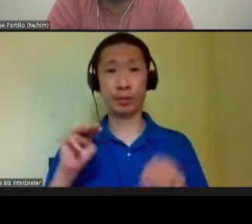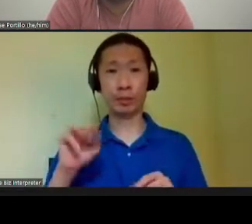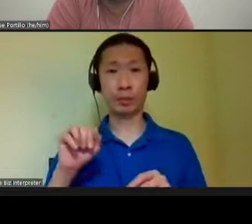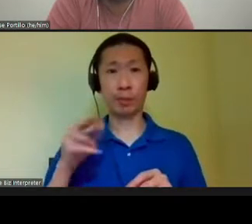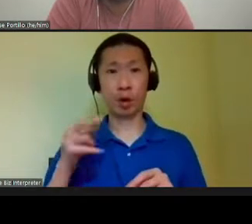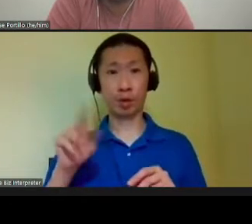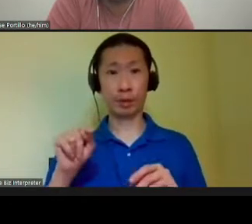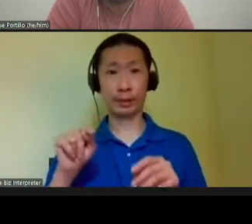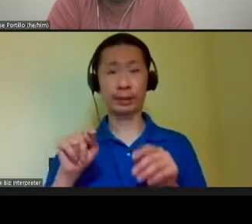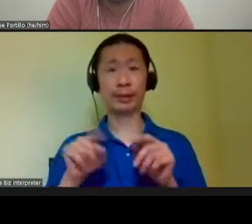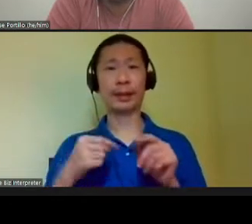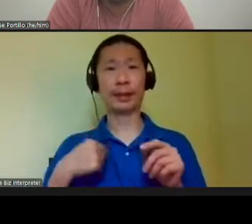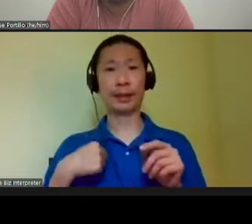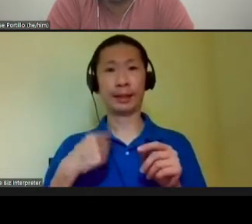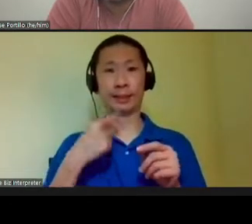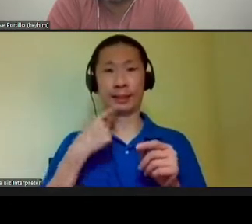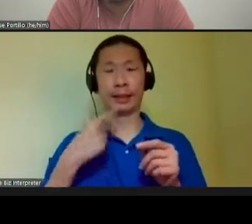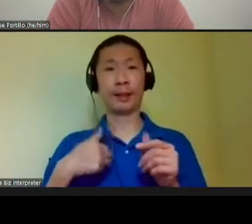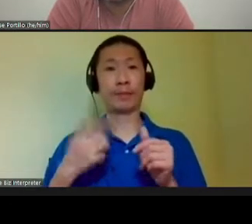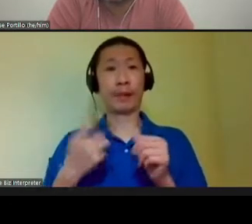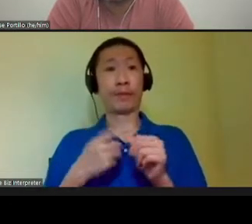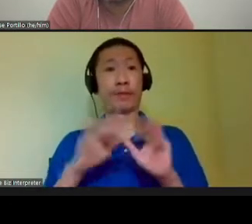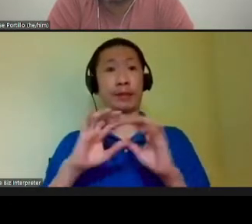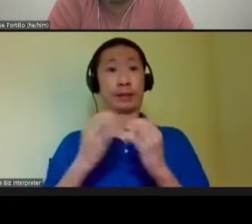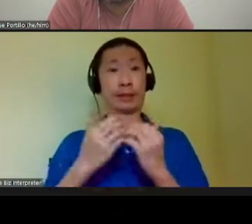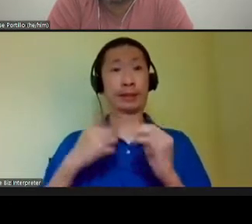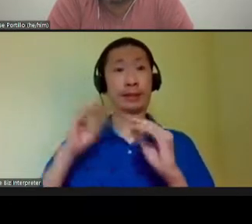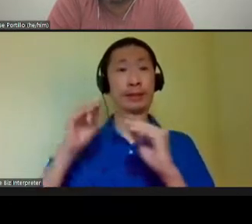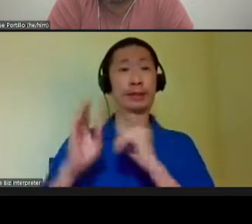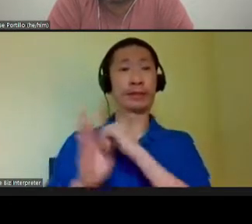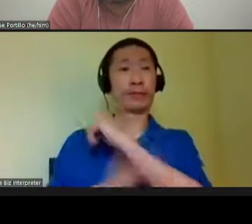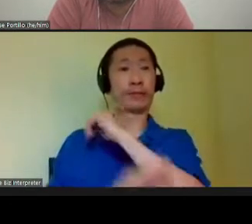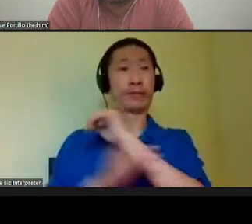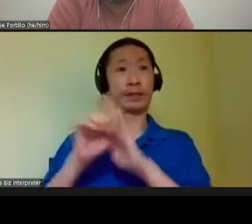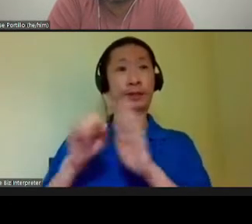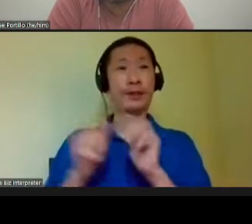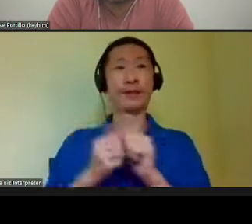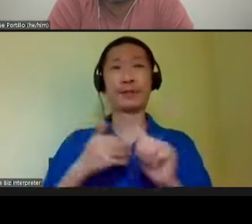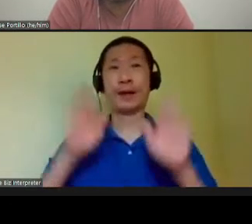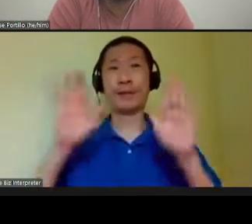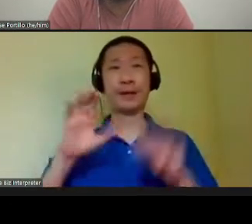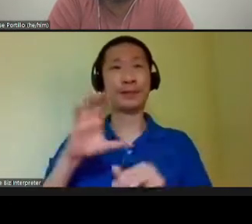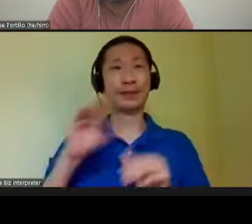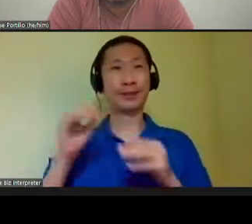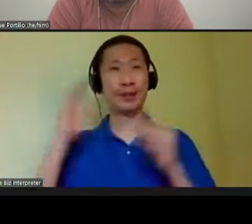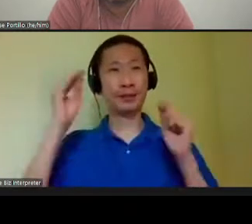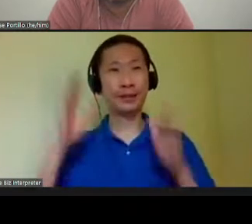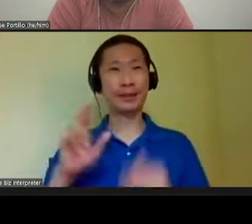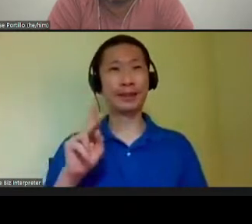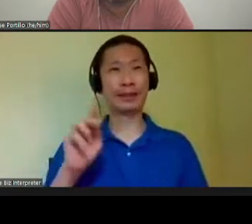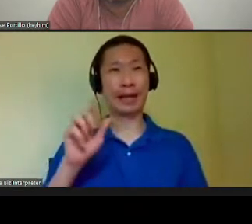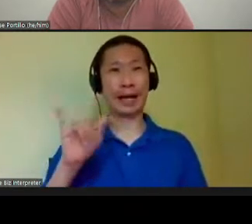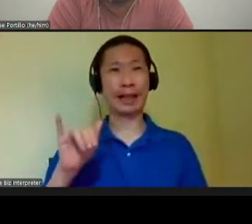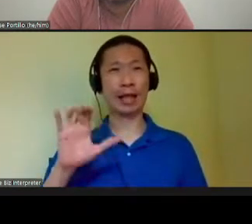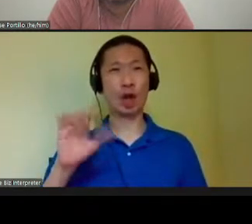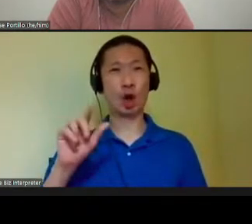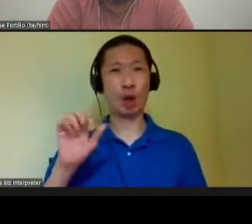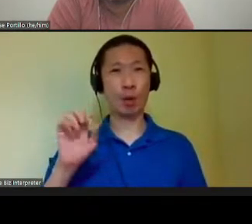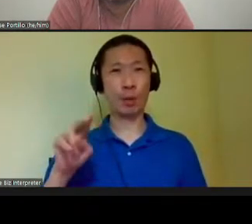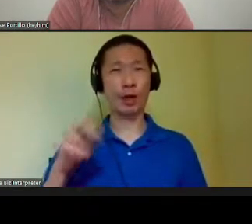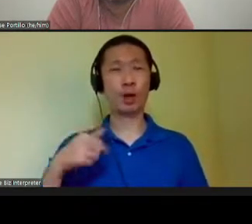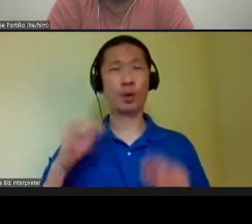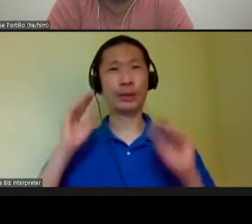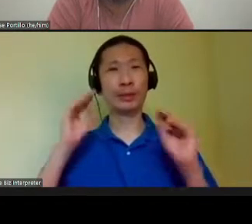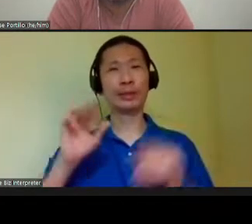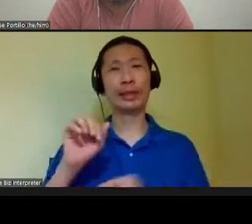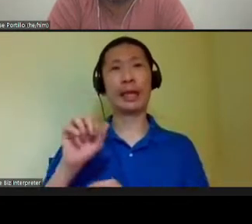I taught my first class of the fall semester with my fabulous co-teacher, Kelly Colburn. We're teaching advanced projections